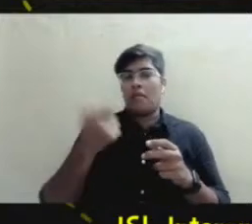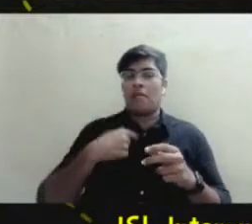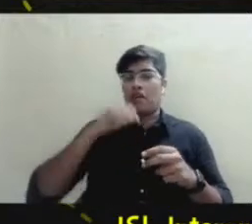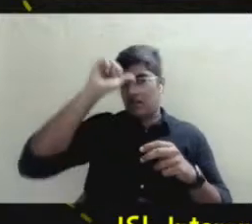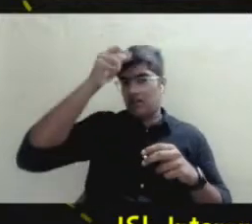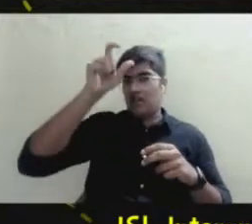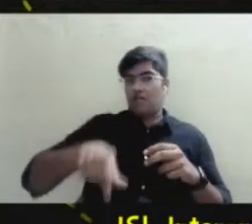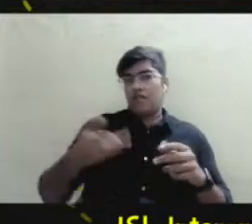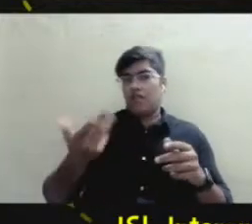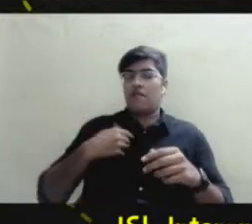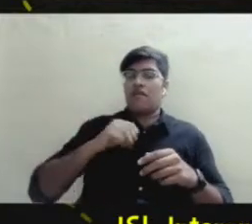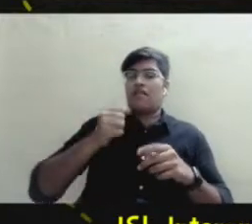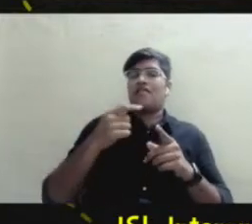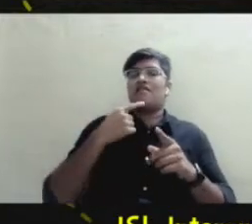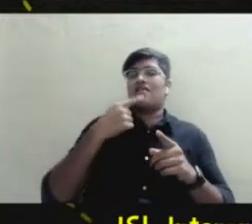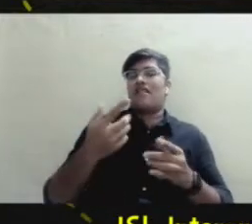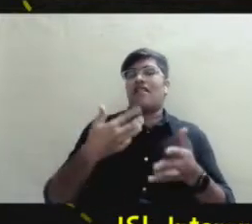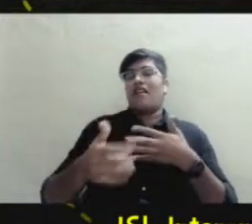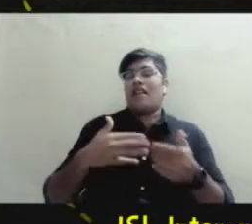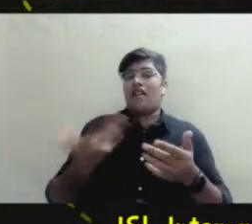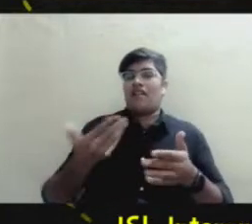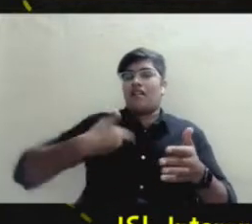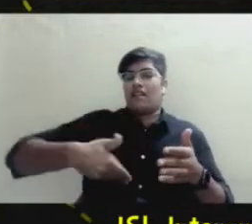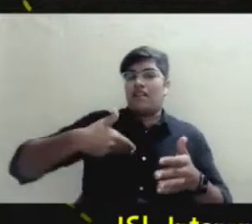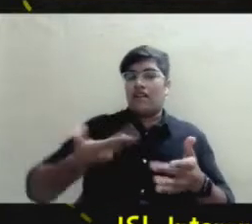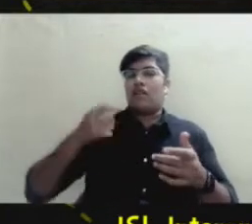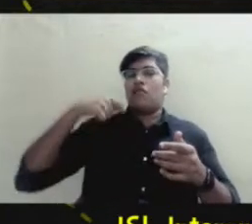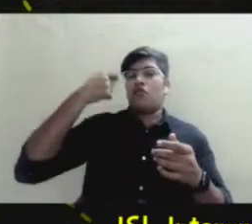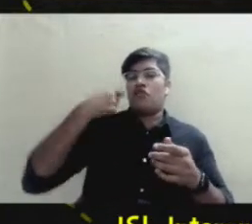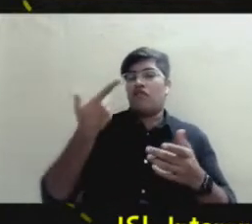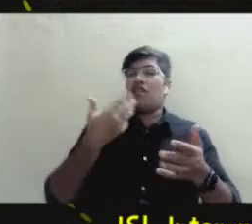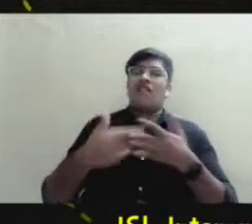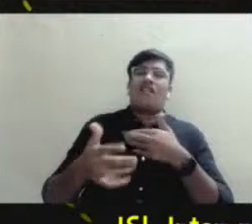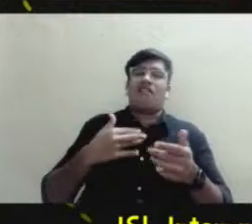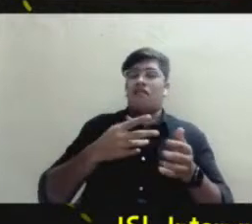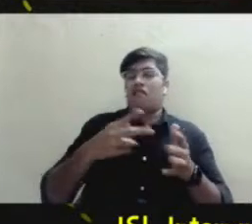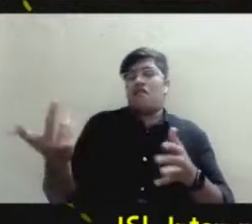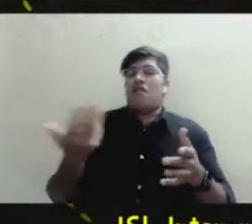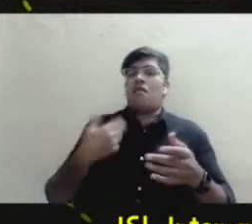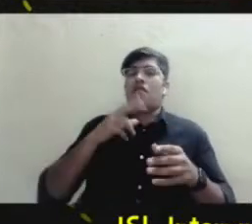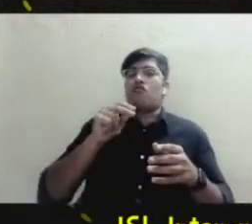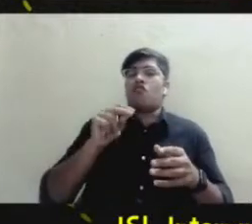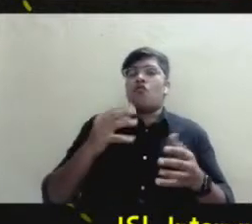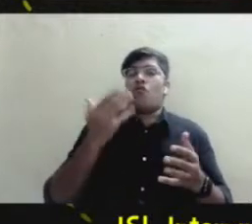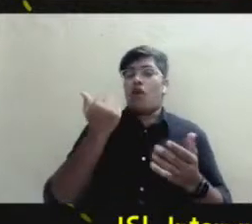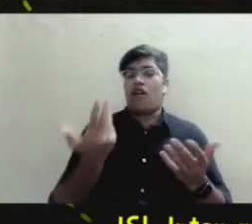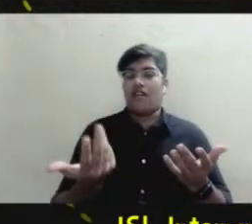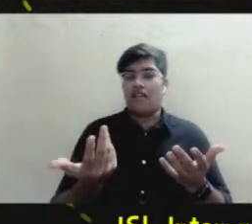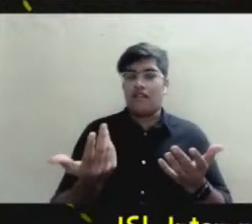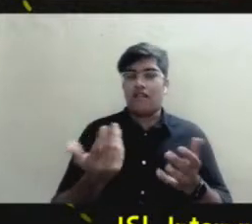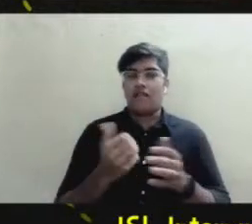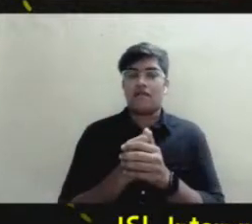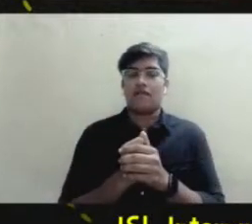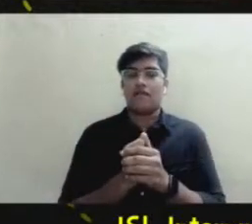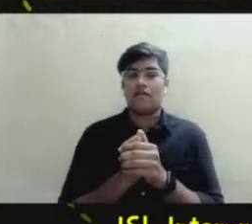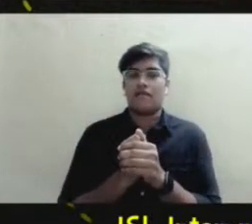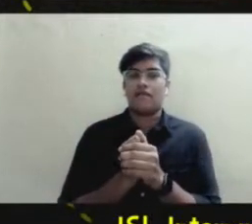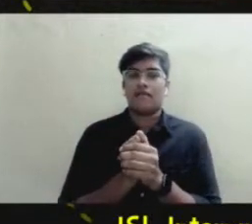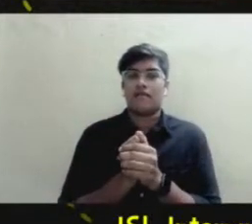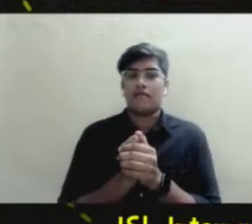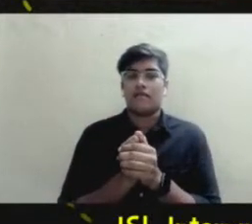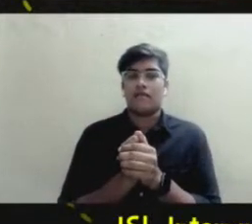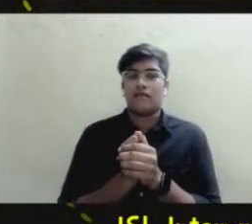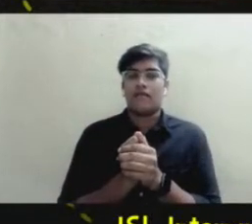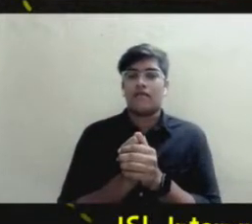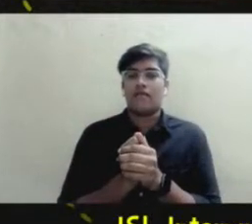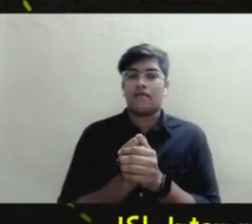even comment on cricket and film and everything. So why the hell shouldn't I? So, but